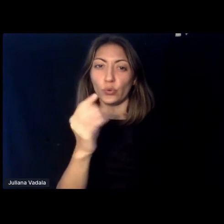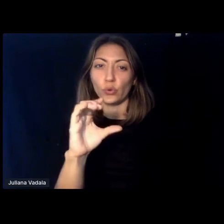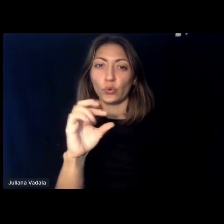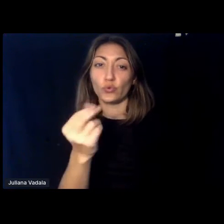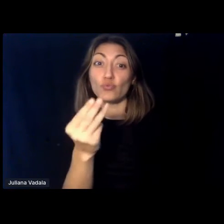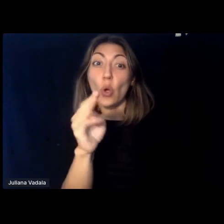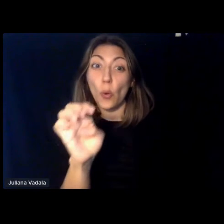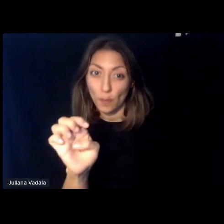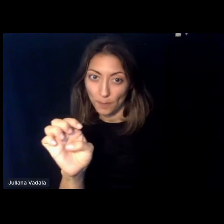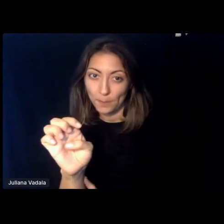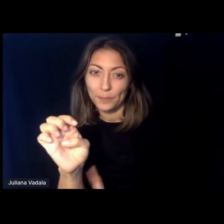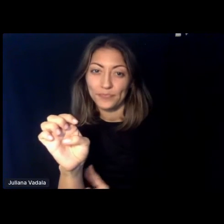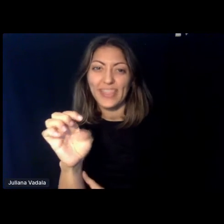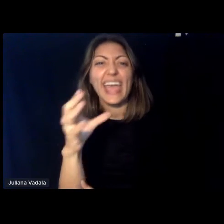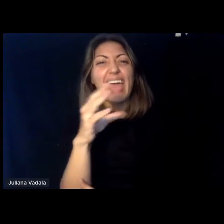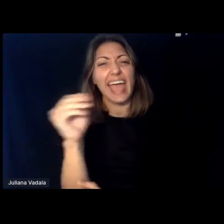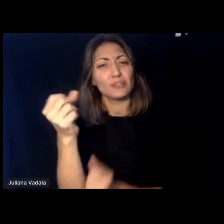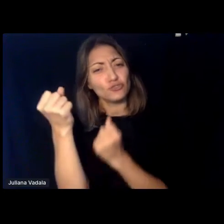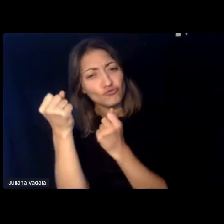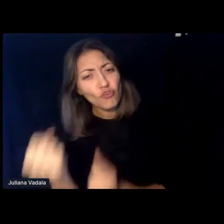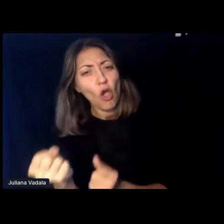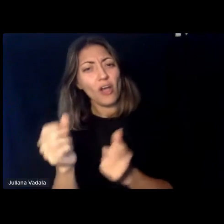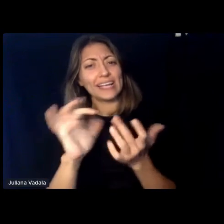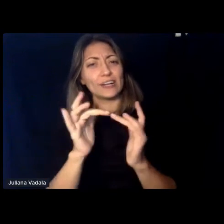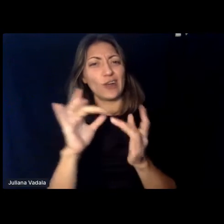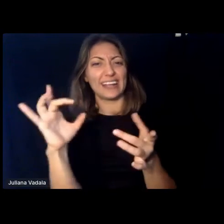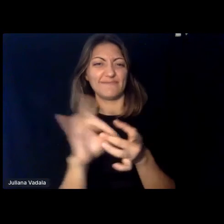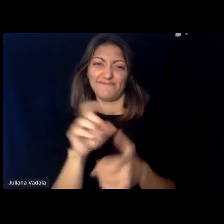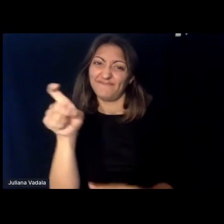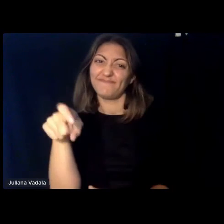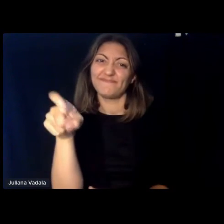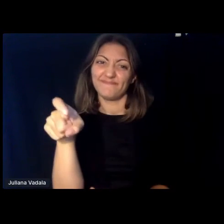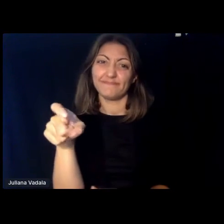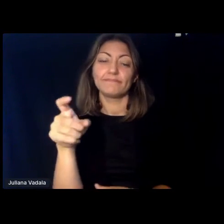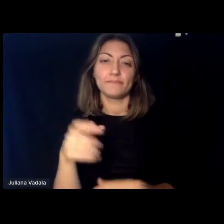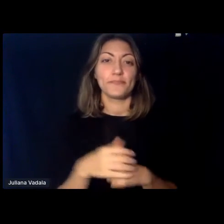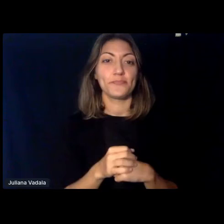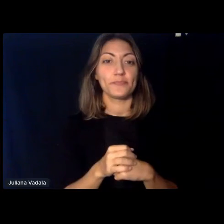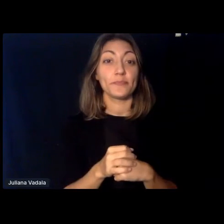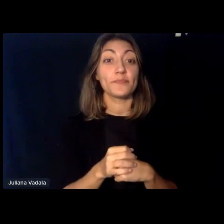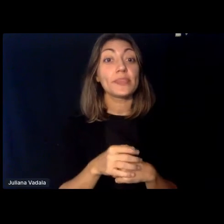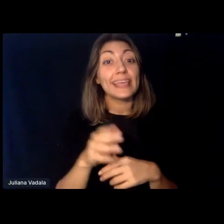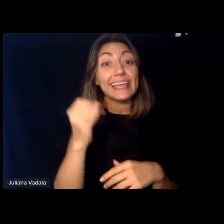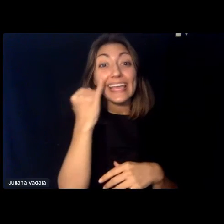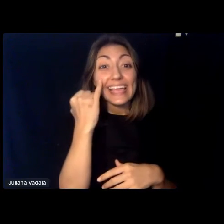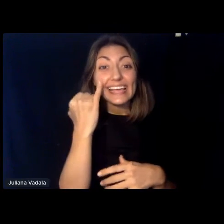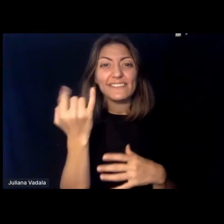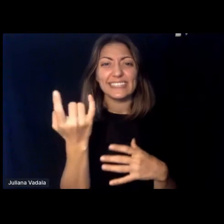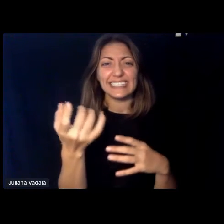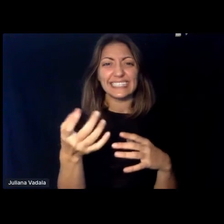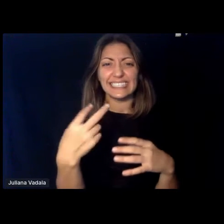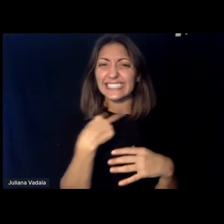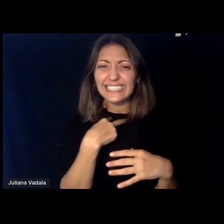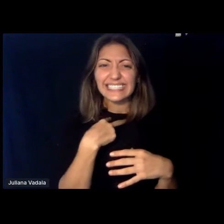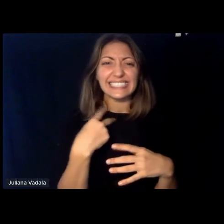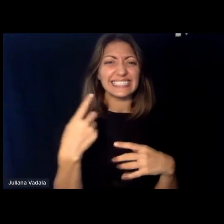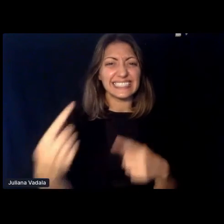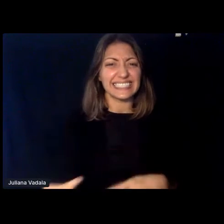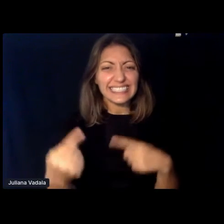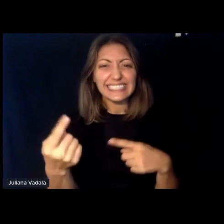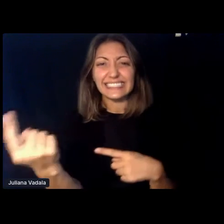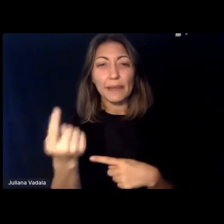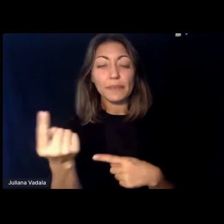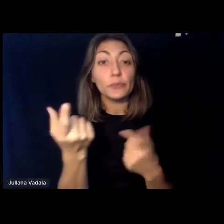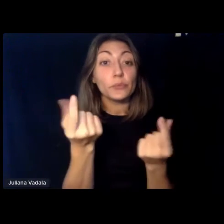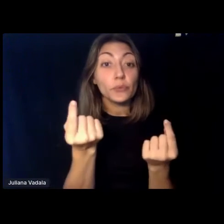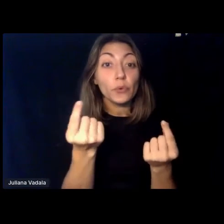browser. And we do have a tech help session that's open all day if